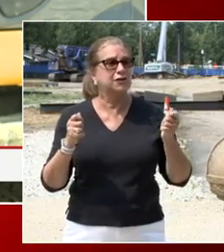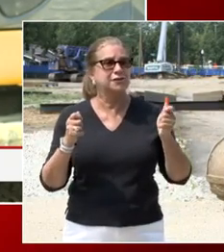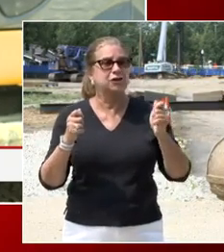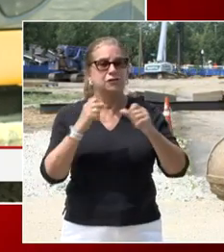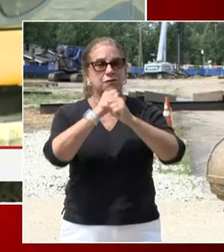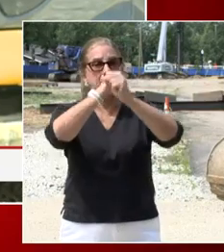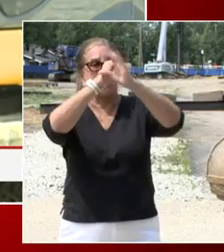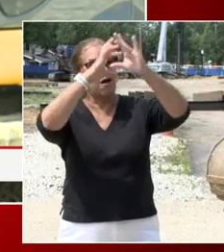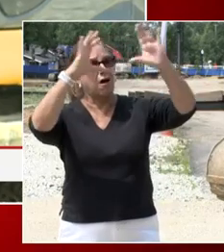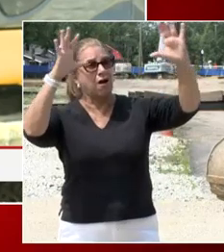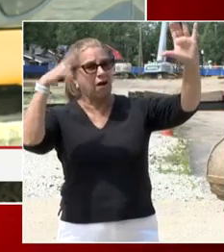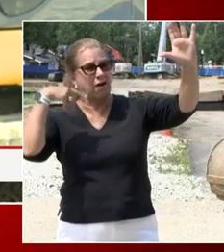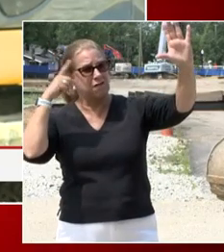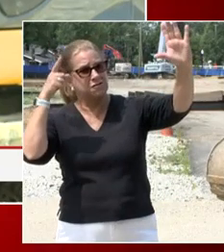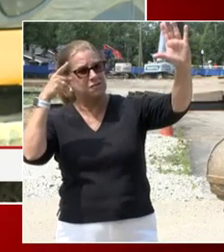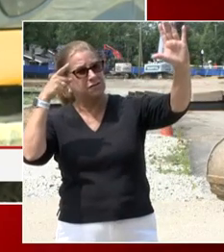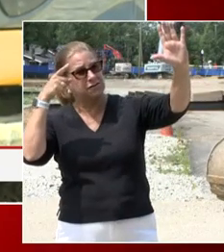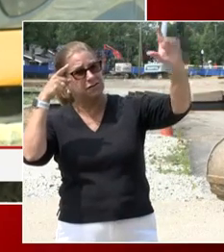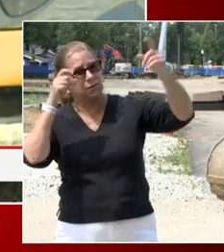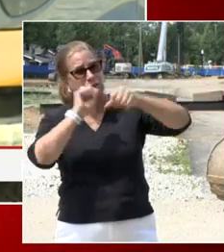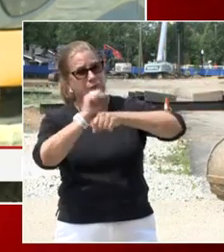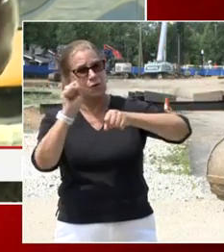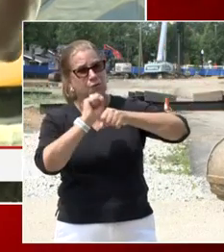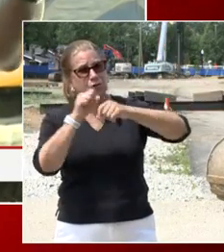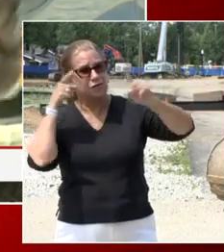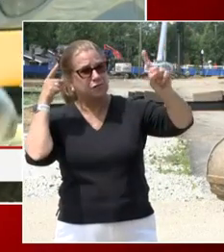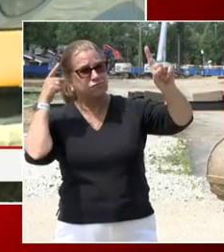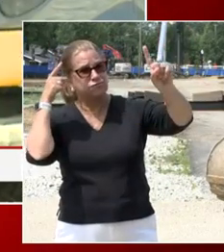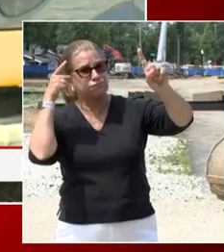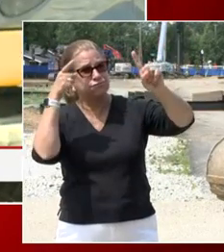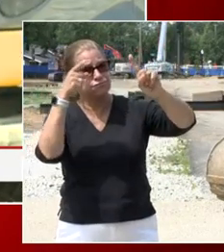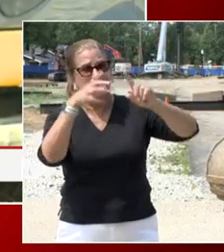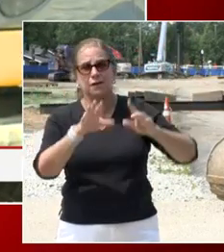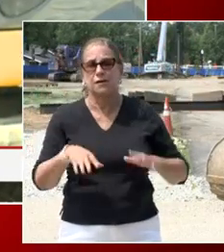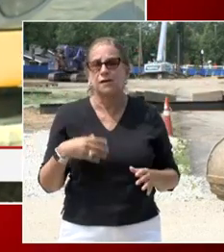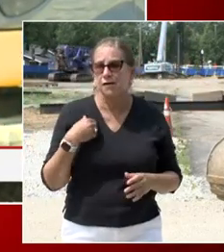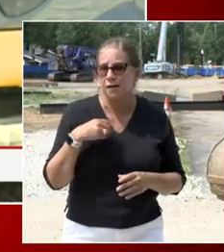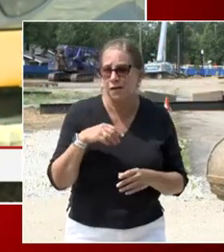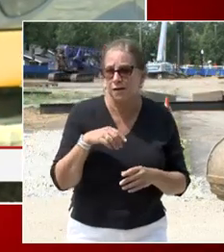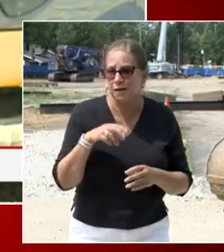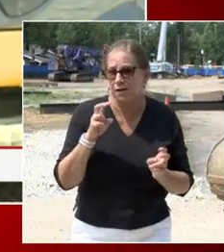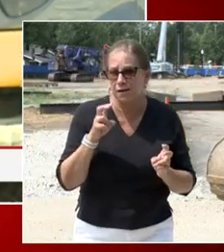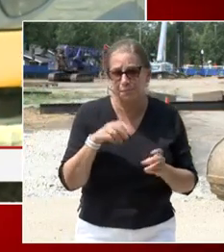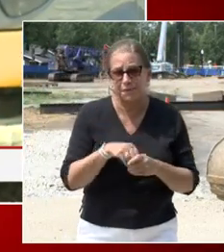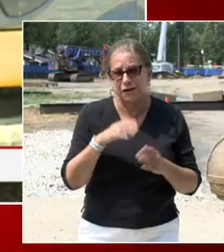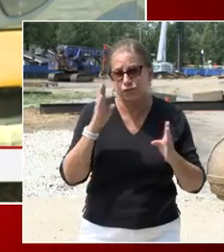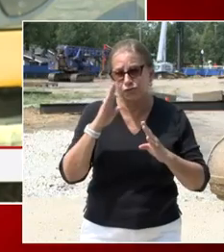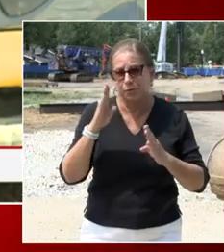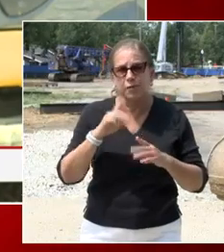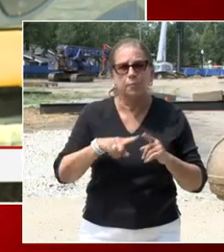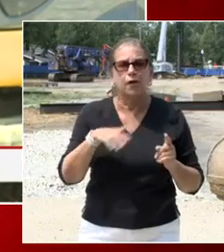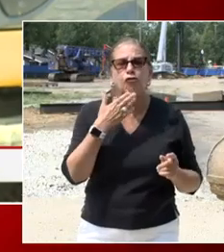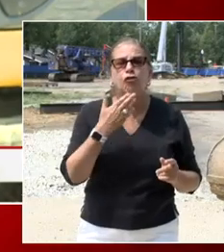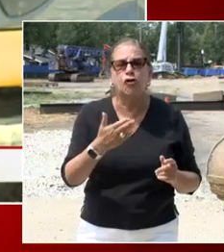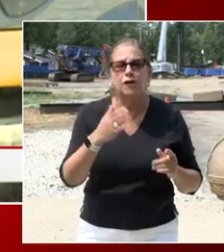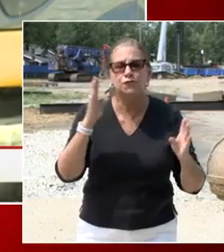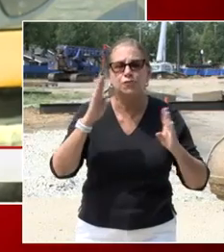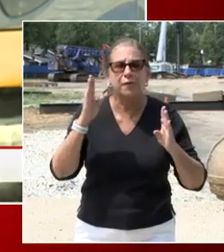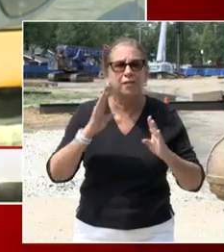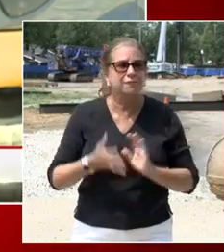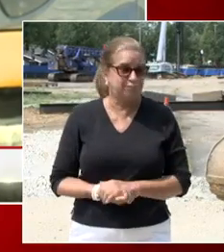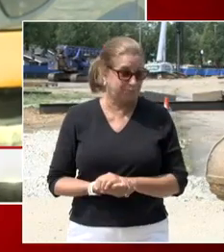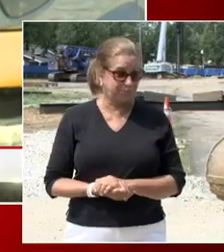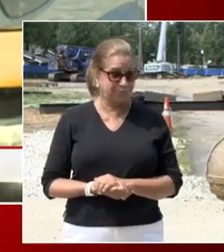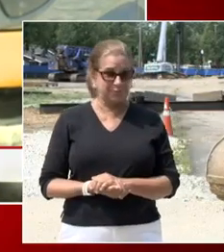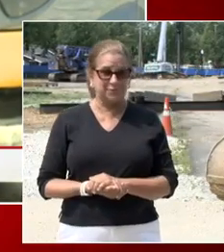trouble. We in trouble. Republicans, and I hate to say it, but it's the truth. We in trouble. Thank you, the mayor, for